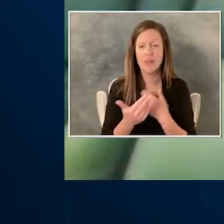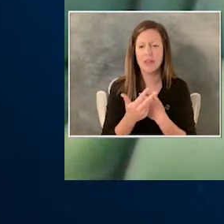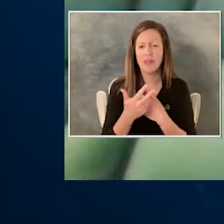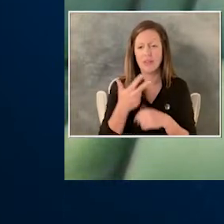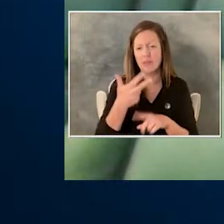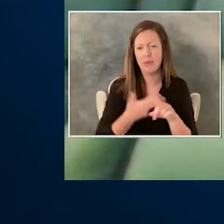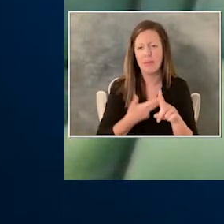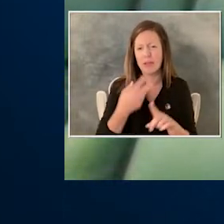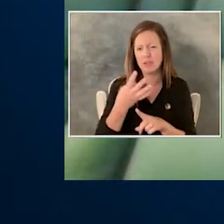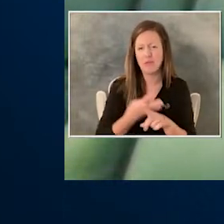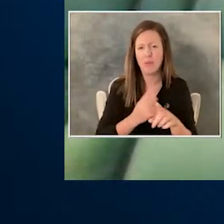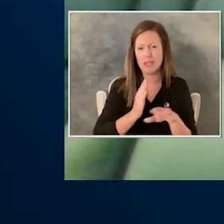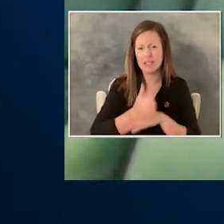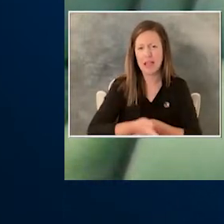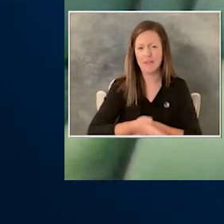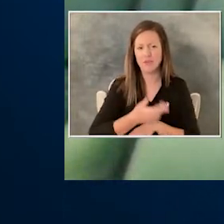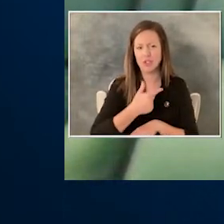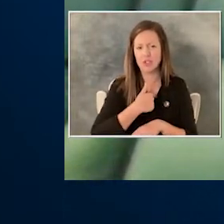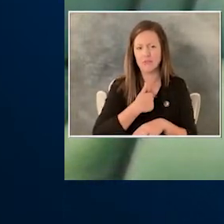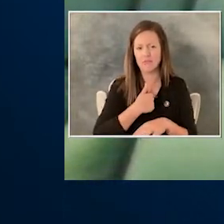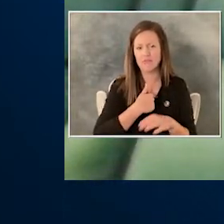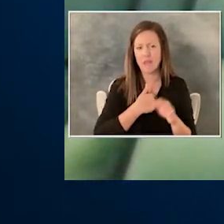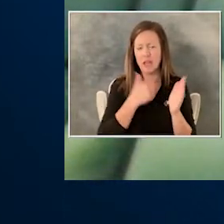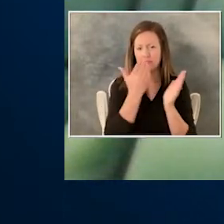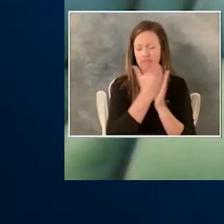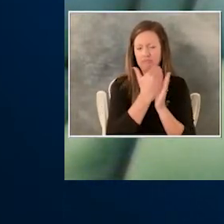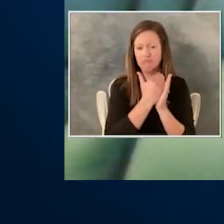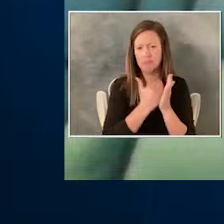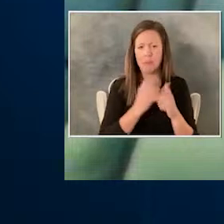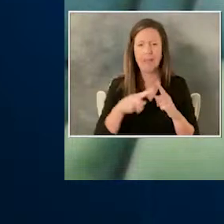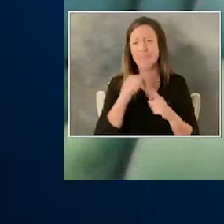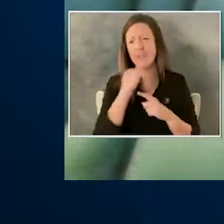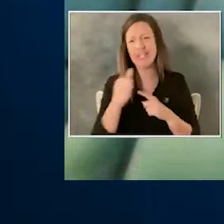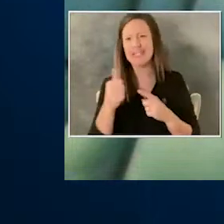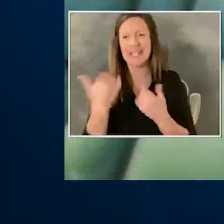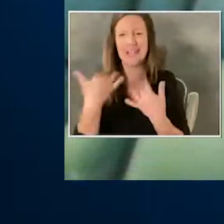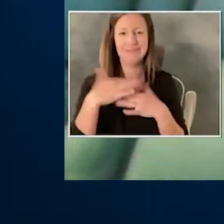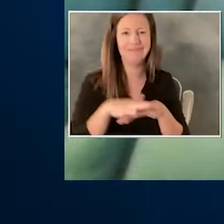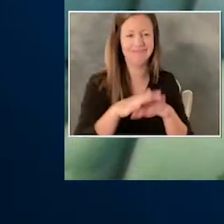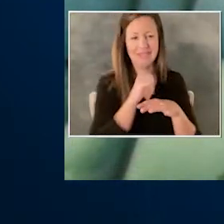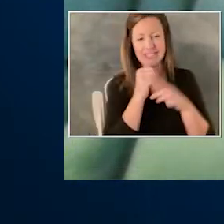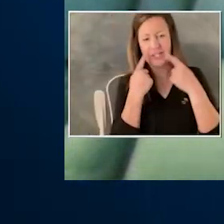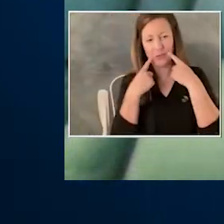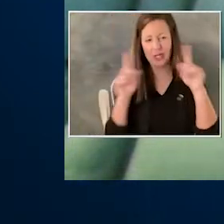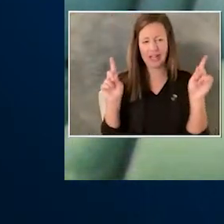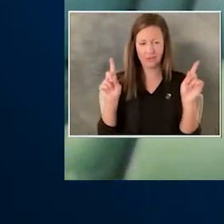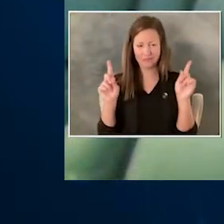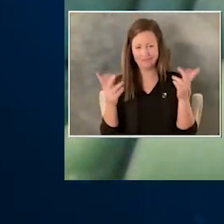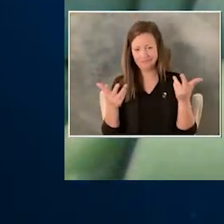months after I was on the list, but it didn't work out. And then,